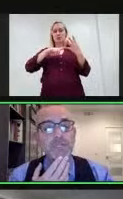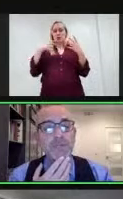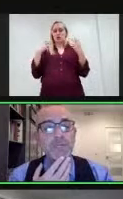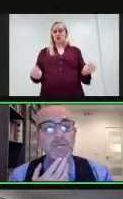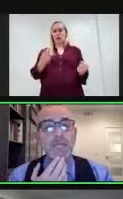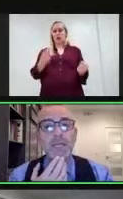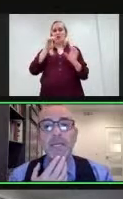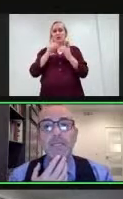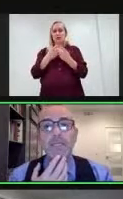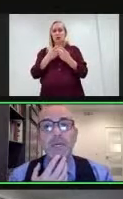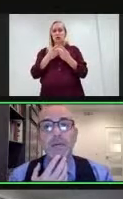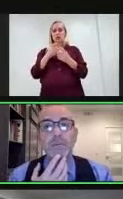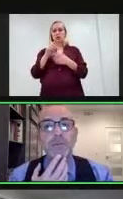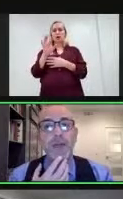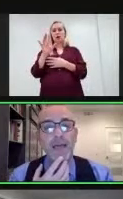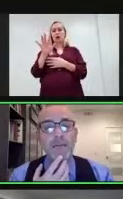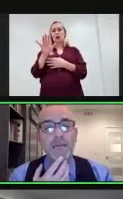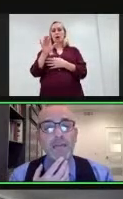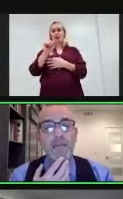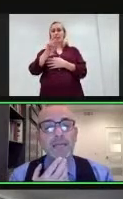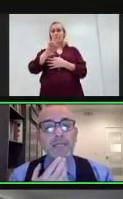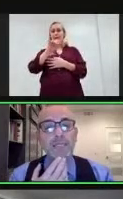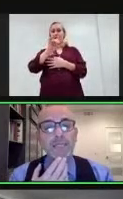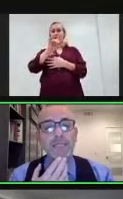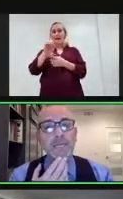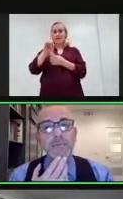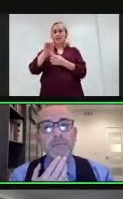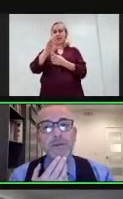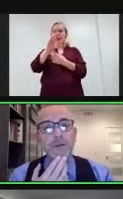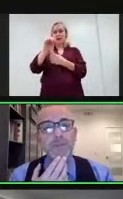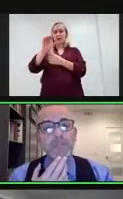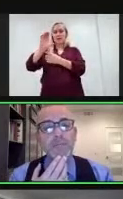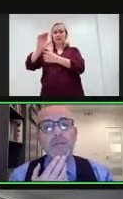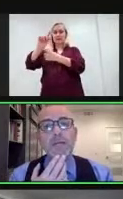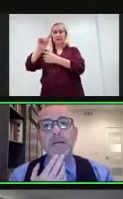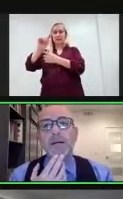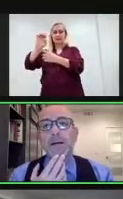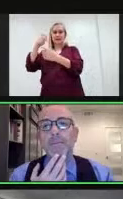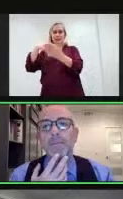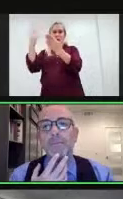of the district is both your AVID and CTE programs.